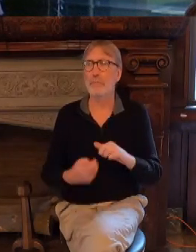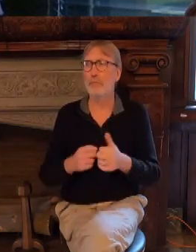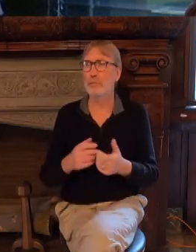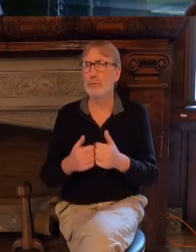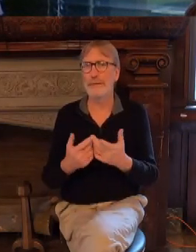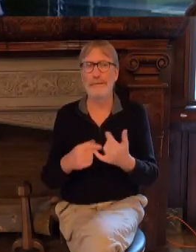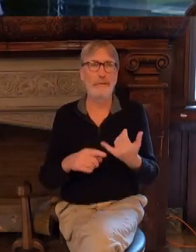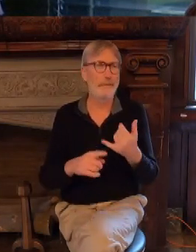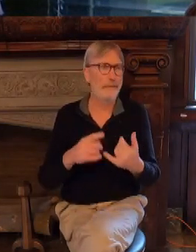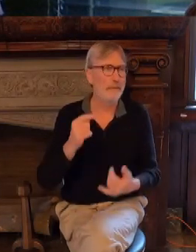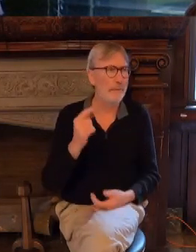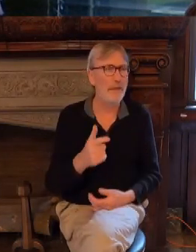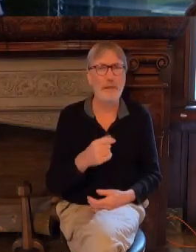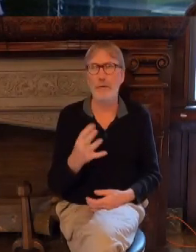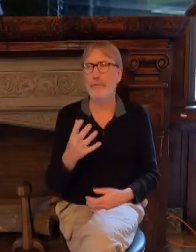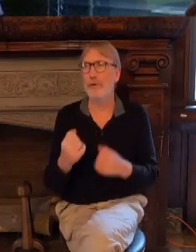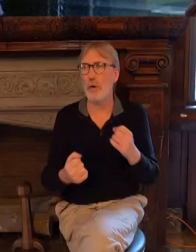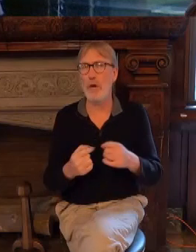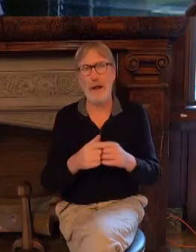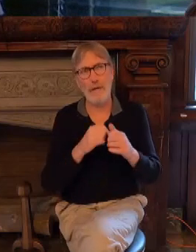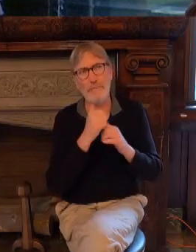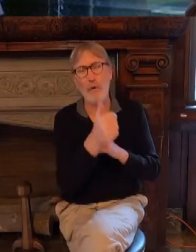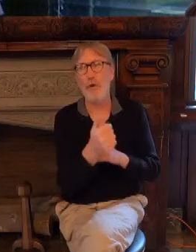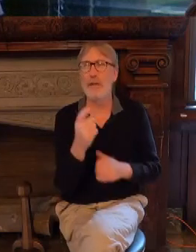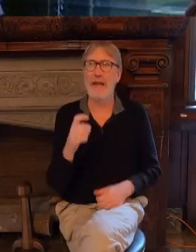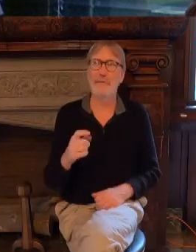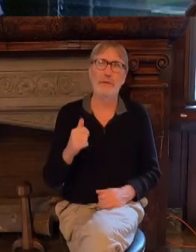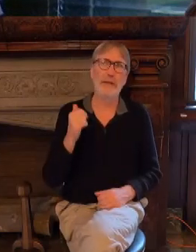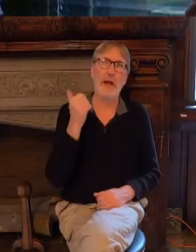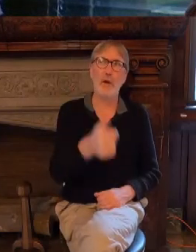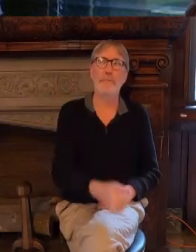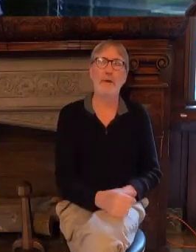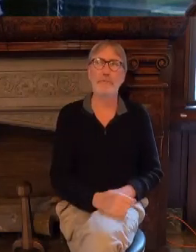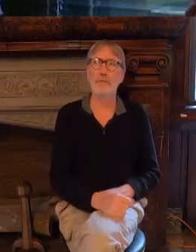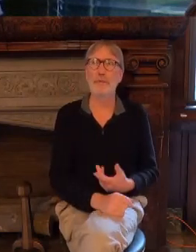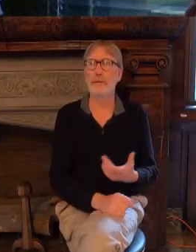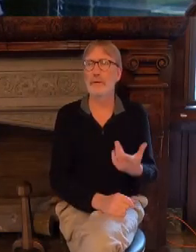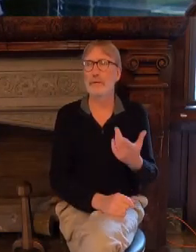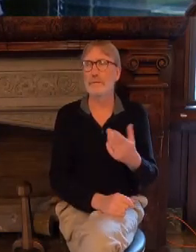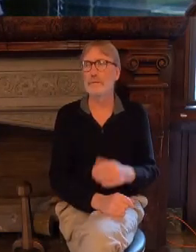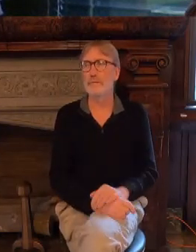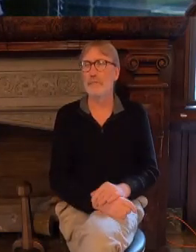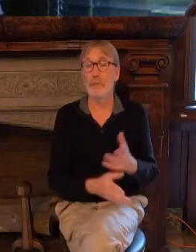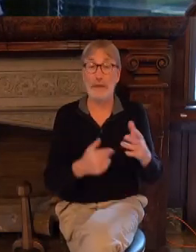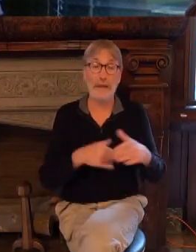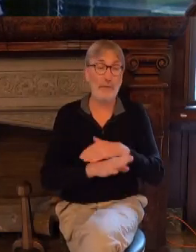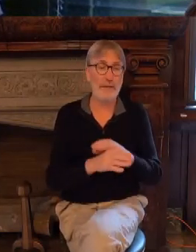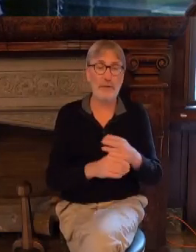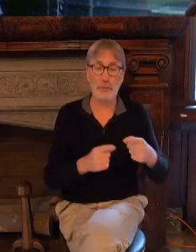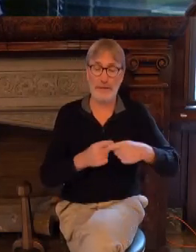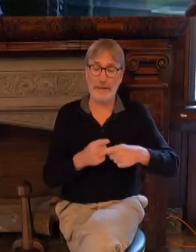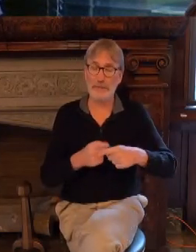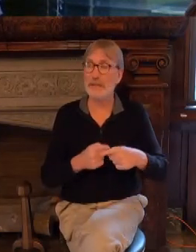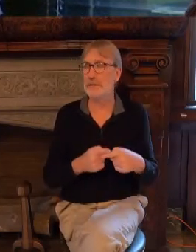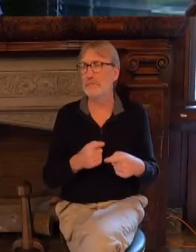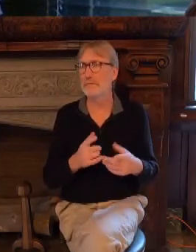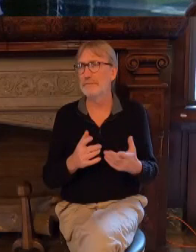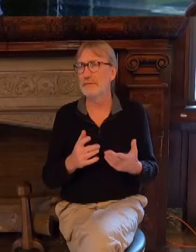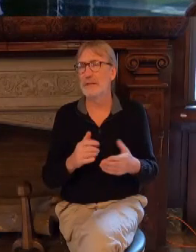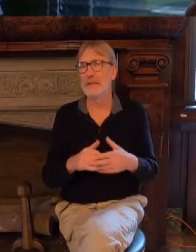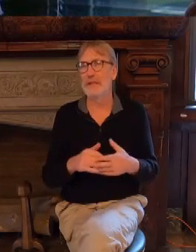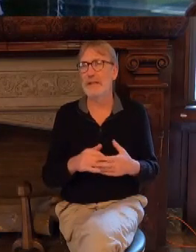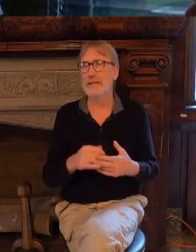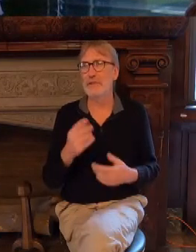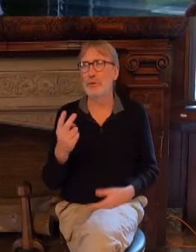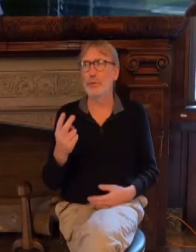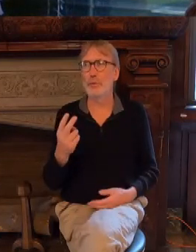of the vehicle and the distance that the vehicle has to travel when they enter the intersection. If that's too low, we'll